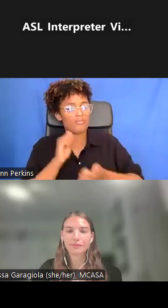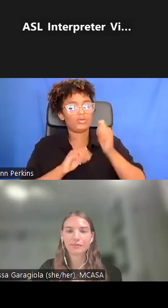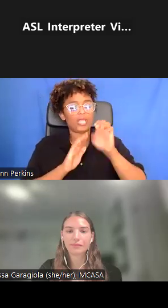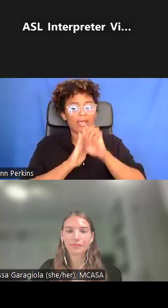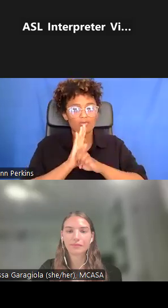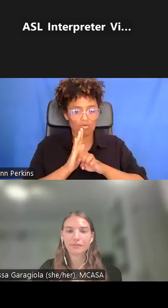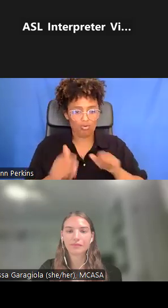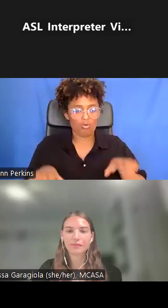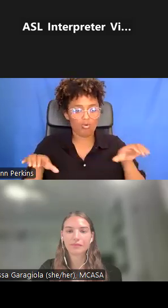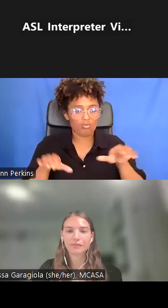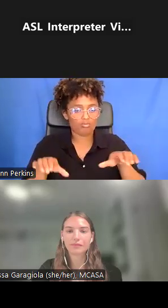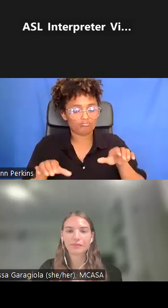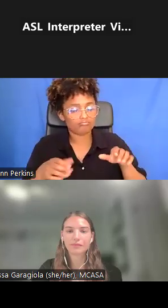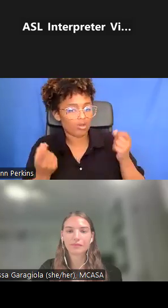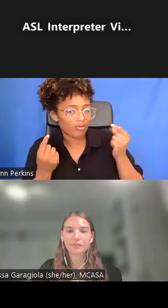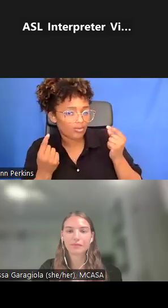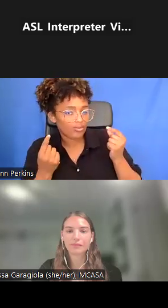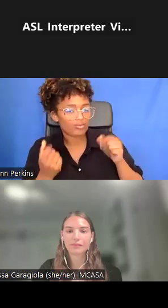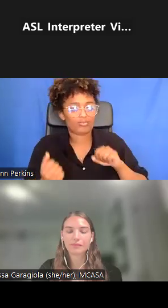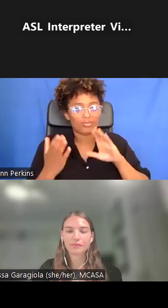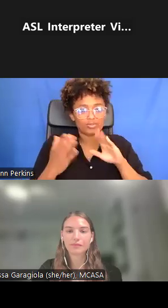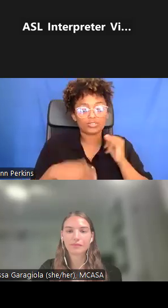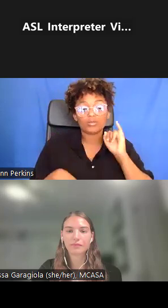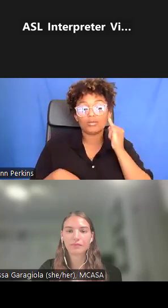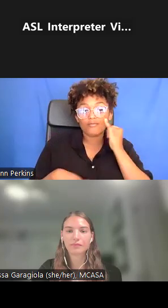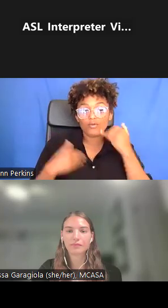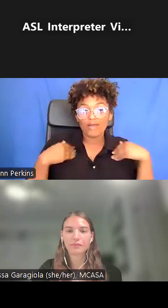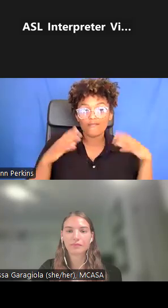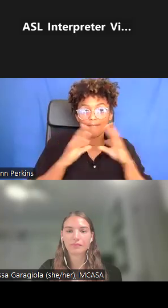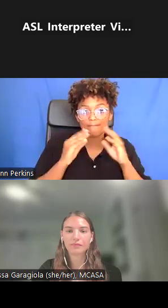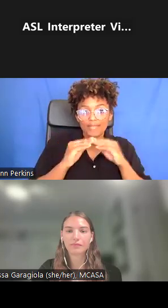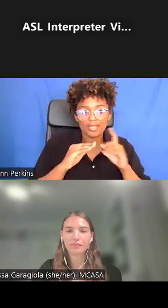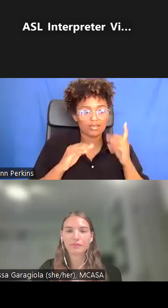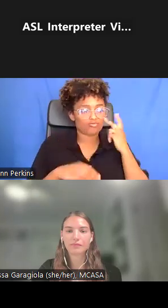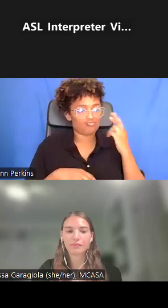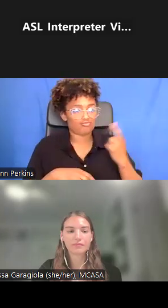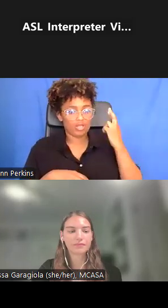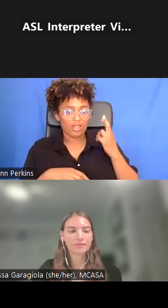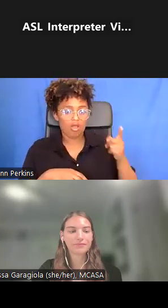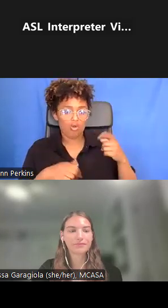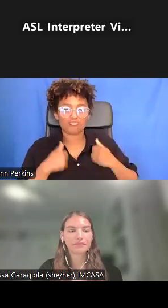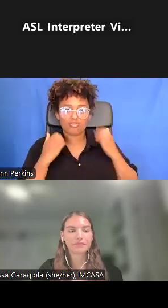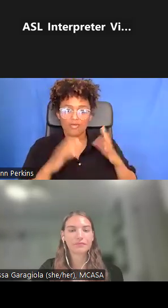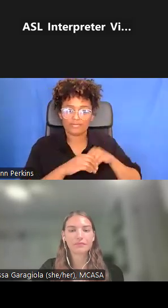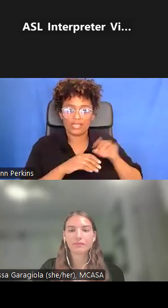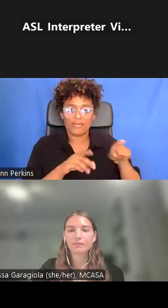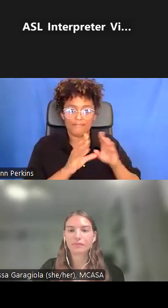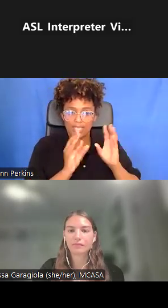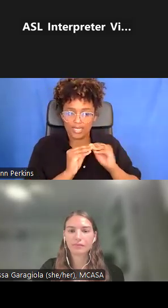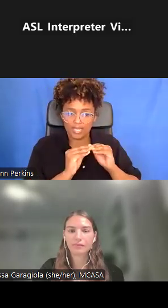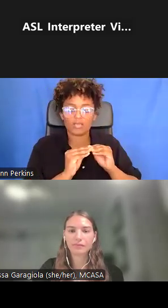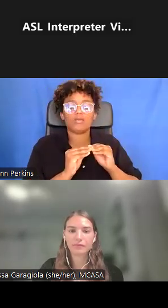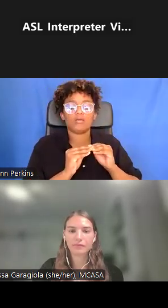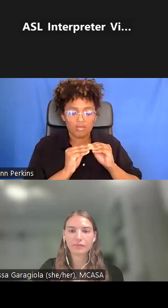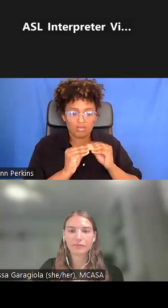someone at a restaurant, if you end up in a meeting with someone, like what are some ways that you might handle those situations if you are also